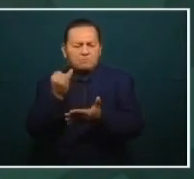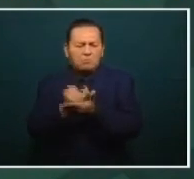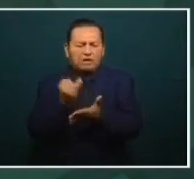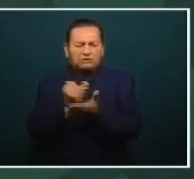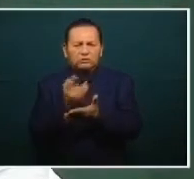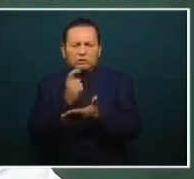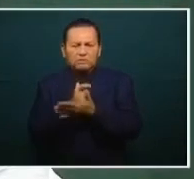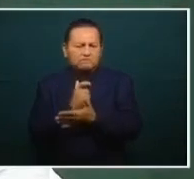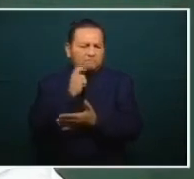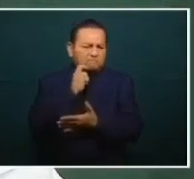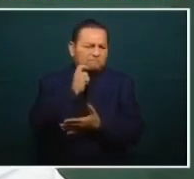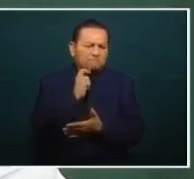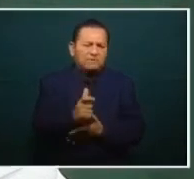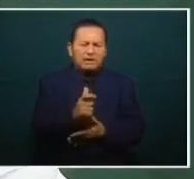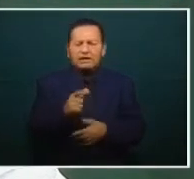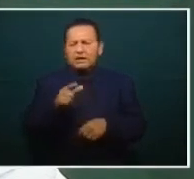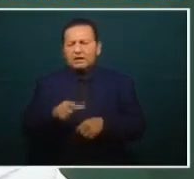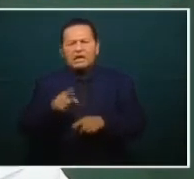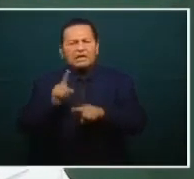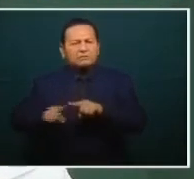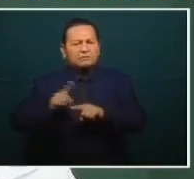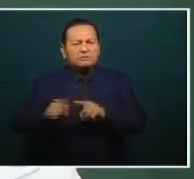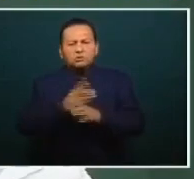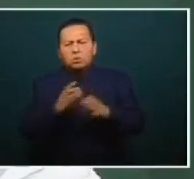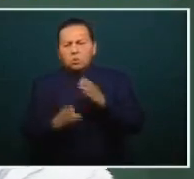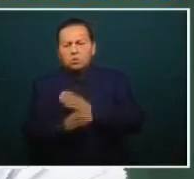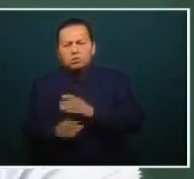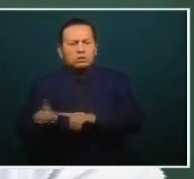a levy to the